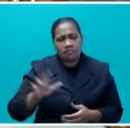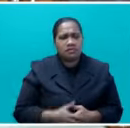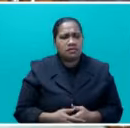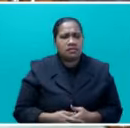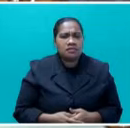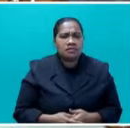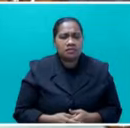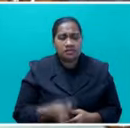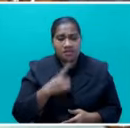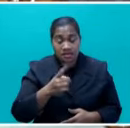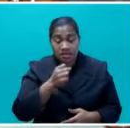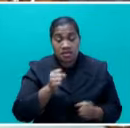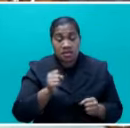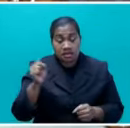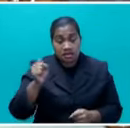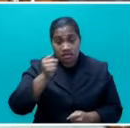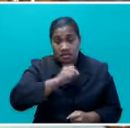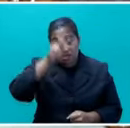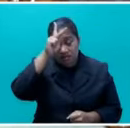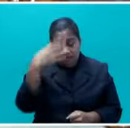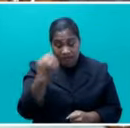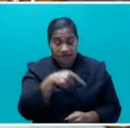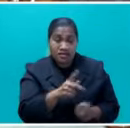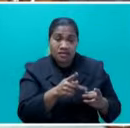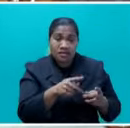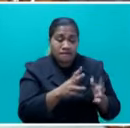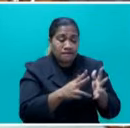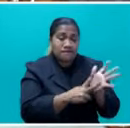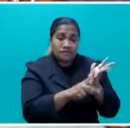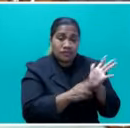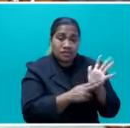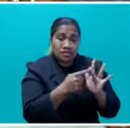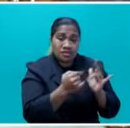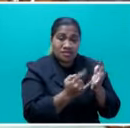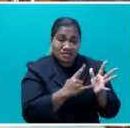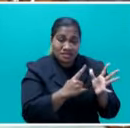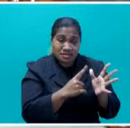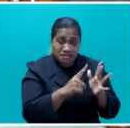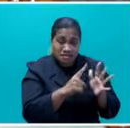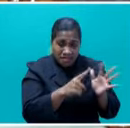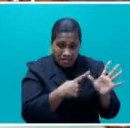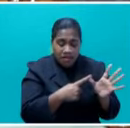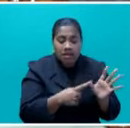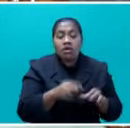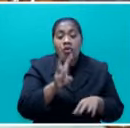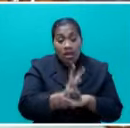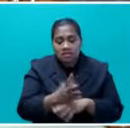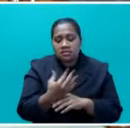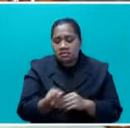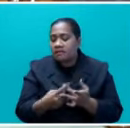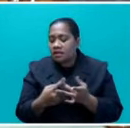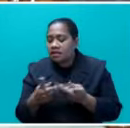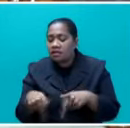while Kandavu already has an infield site at Bunisea, Wireless is actually deploying another site at Muaani, which will